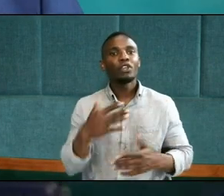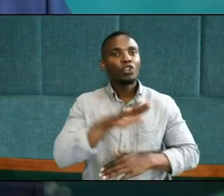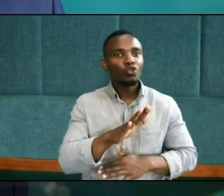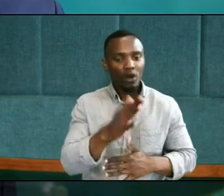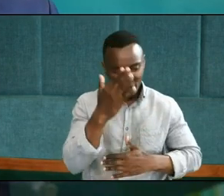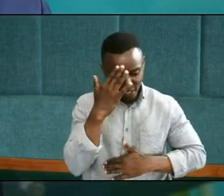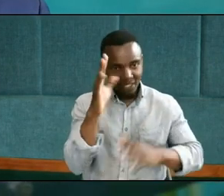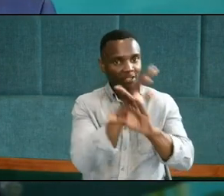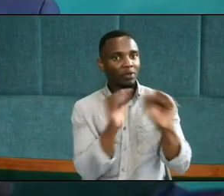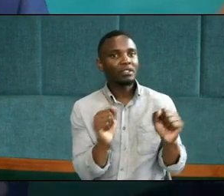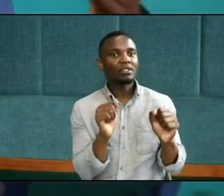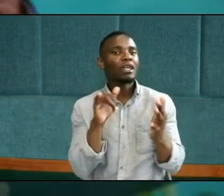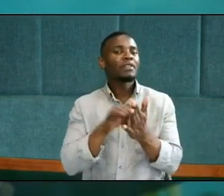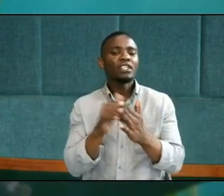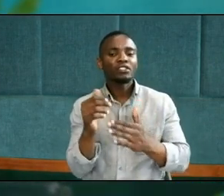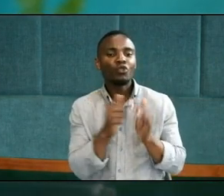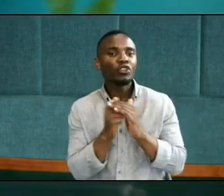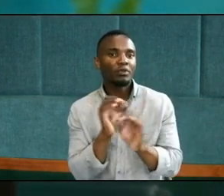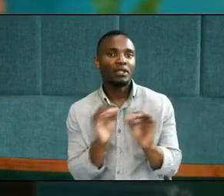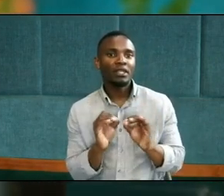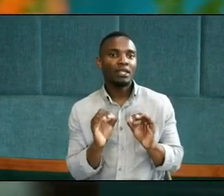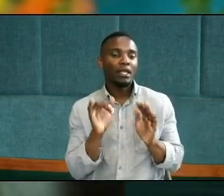not worshiping the person. You're only giving him due